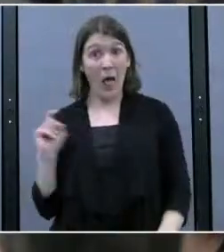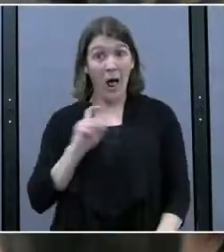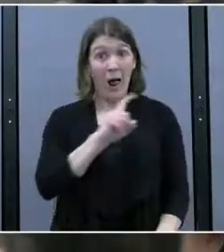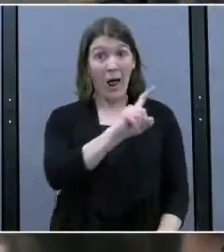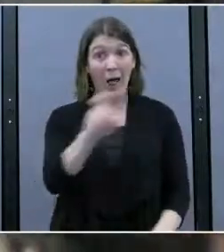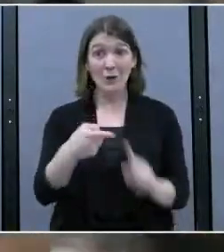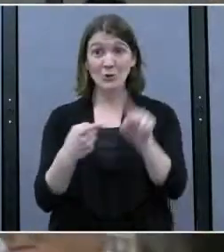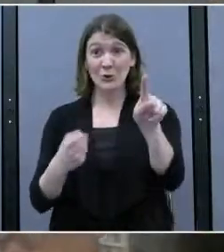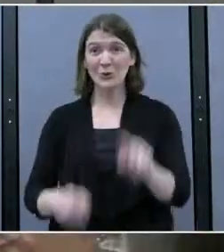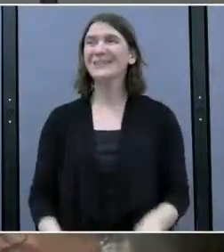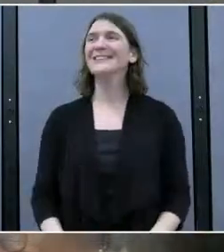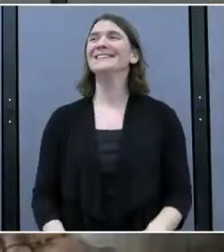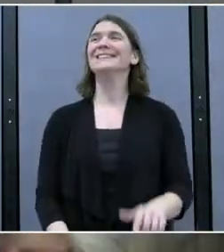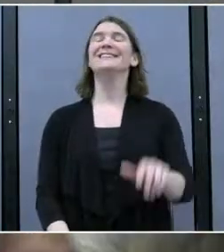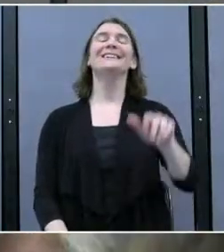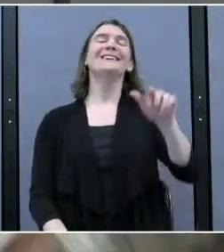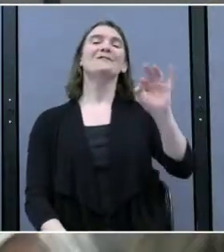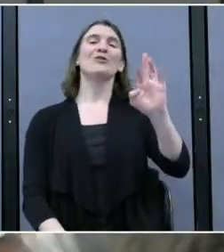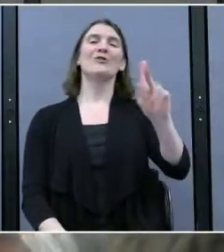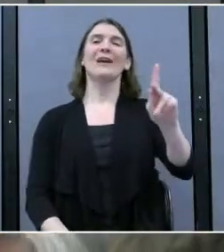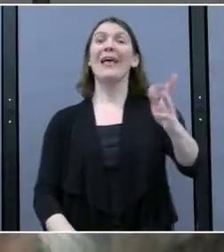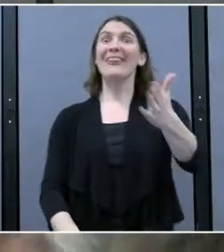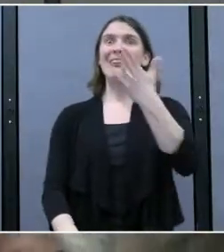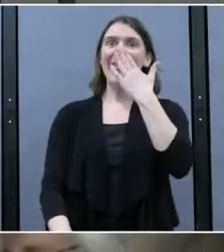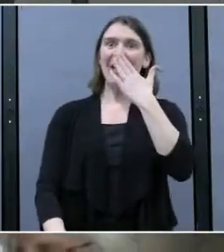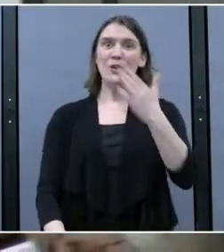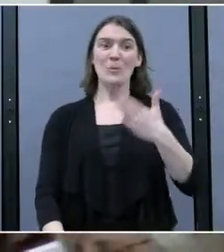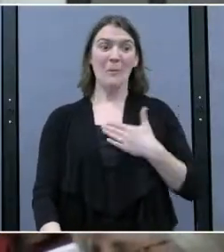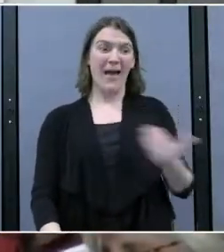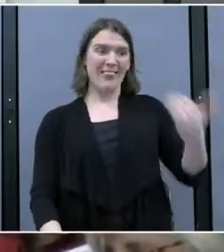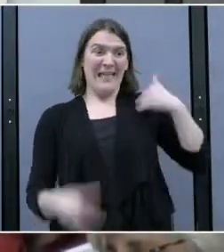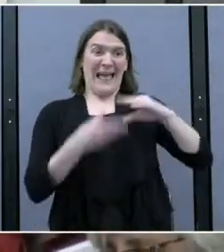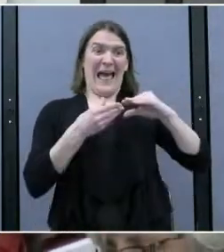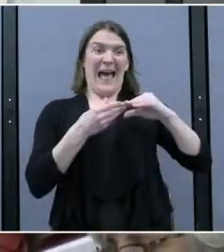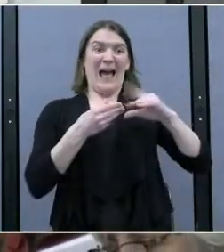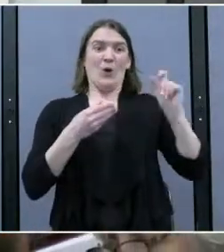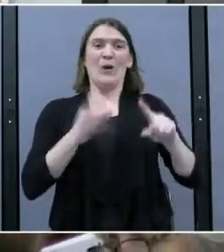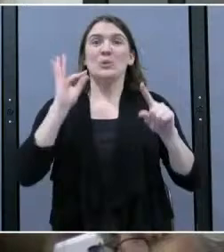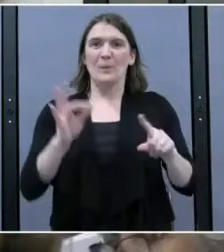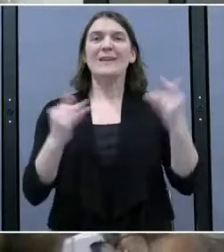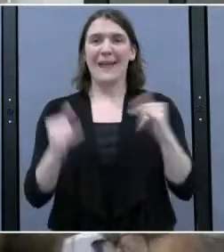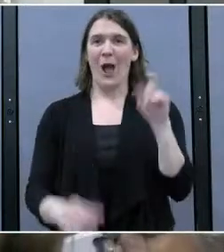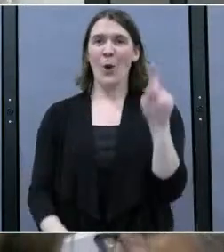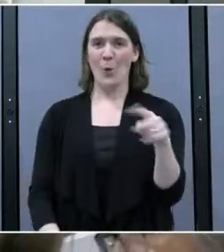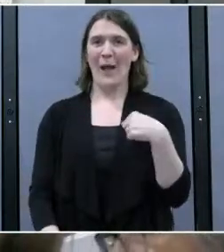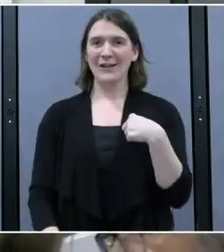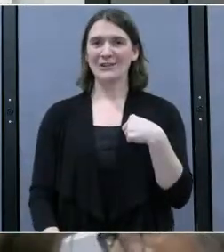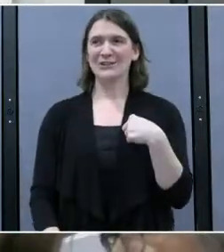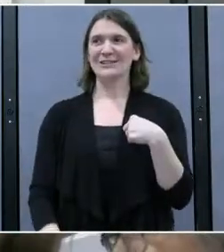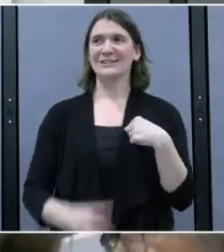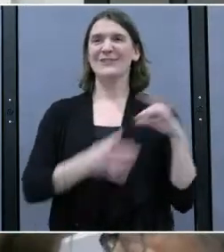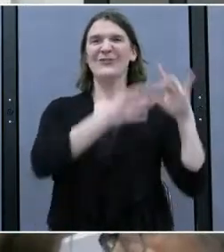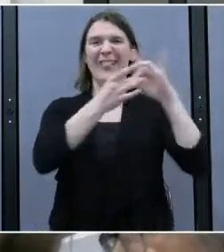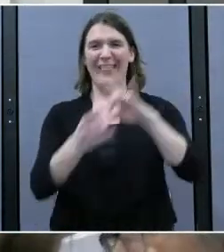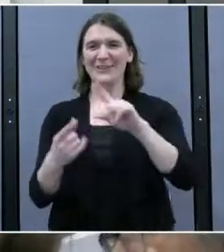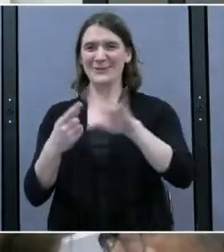Thanks, Arthur, for turning my last attempt into a question. This is actually a question, and it follows on